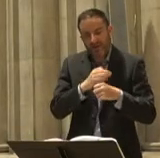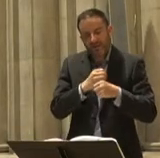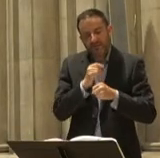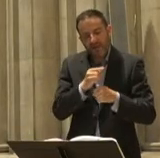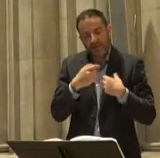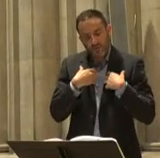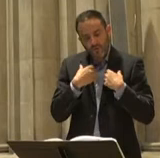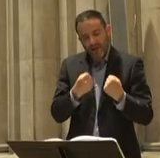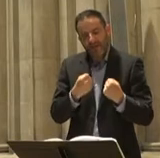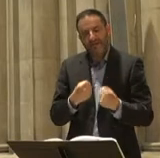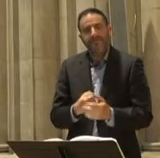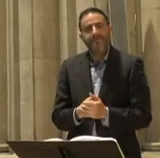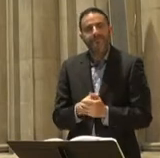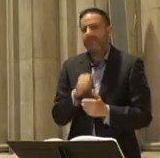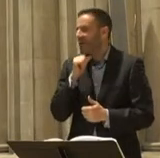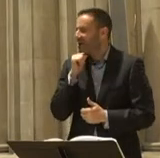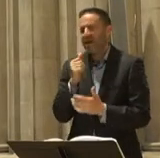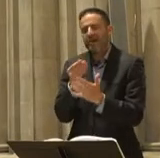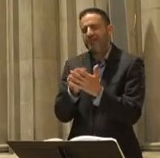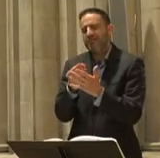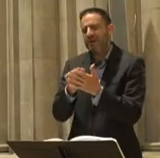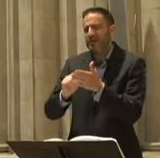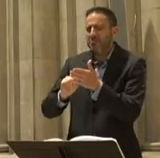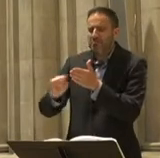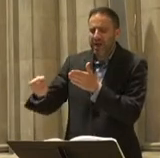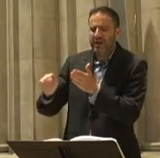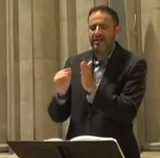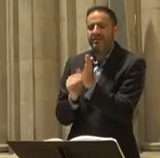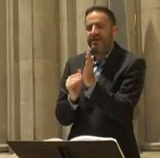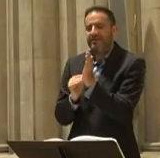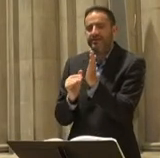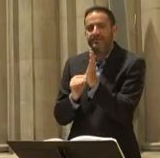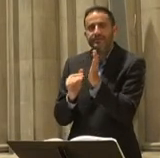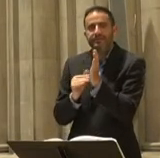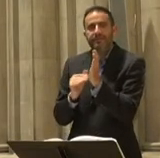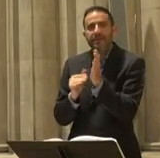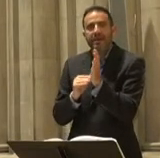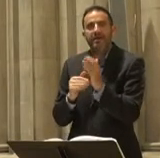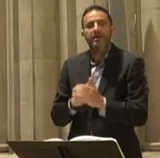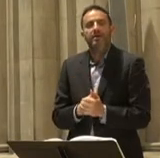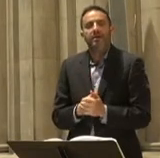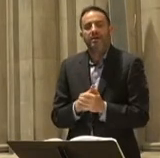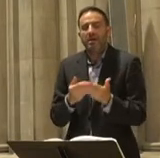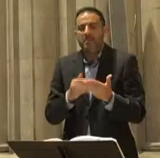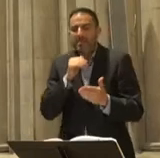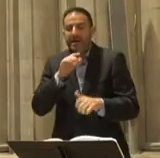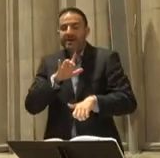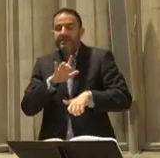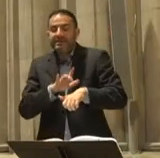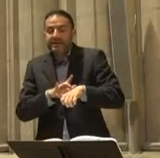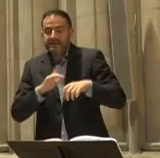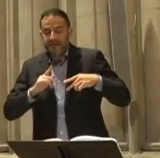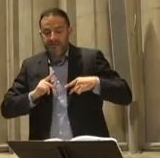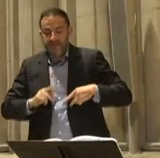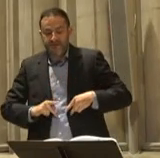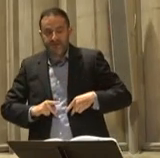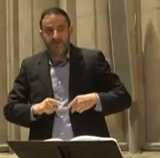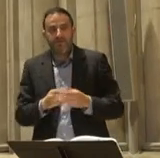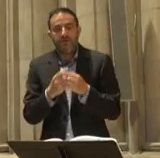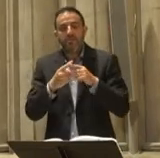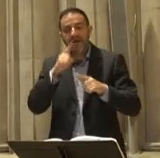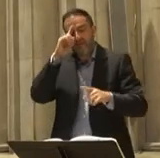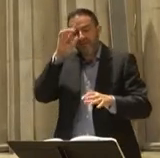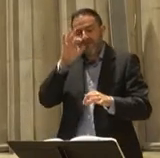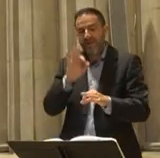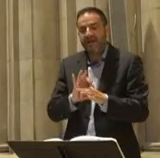you well." Not the money you paid to the doctors, perhaps not even touching Jesus physically. The faith that